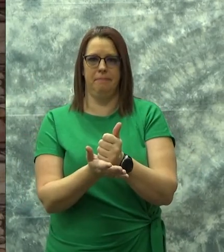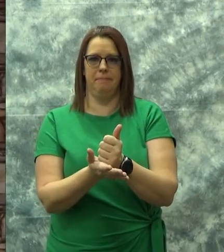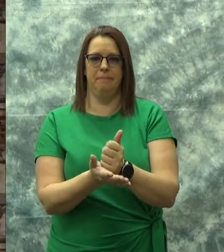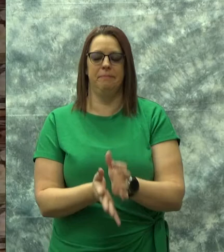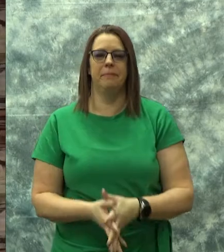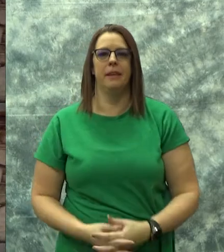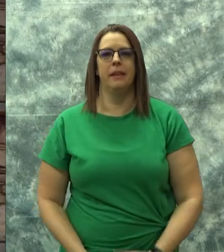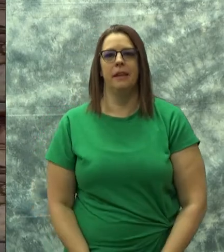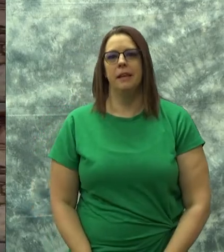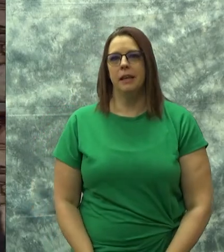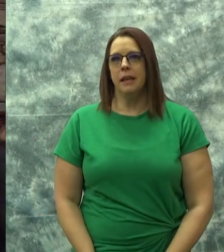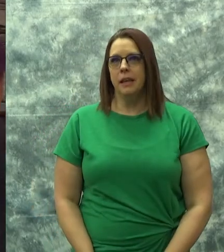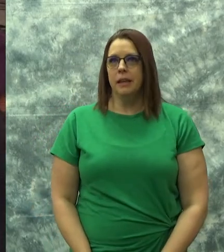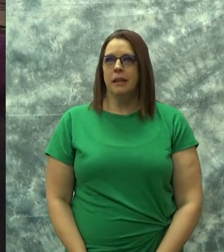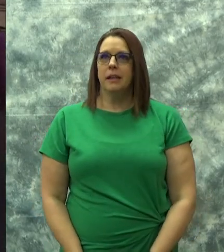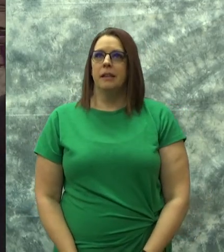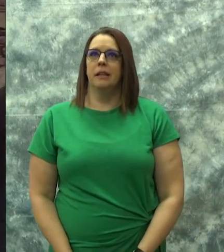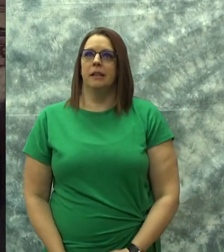Amen.